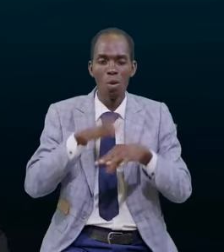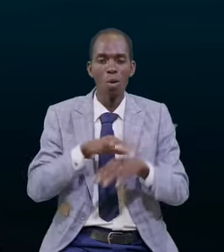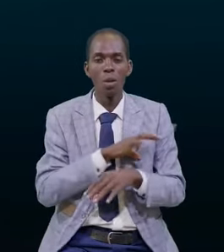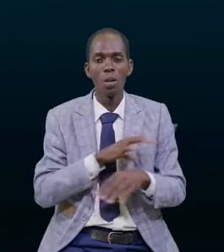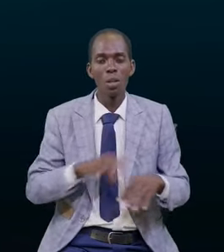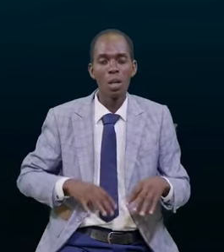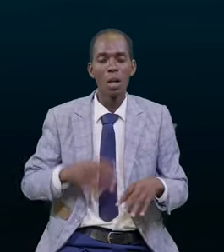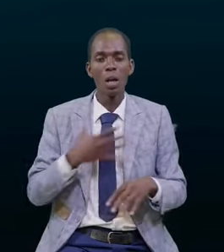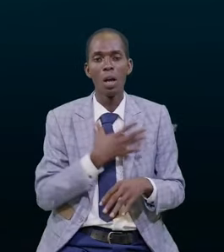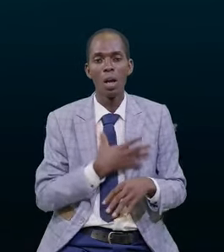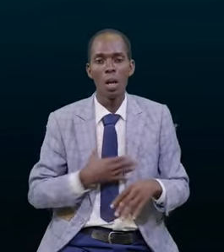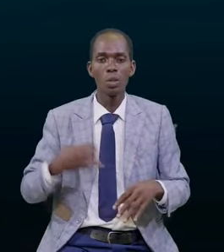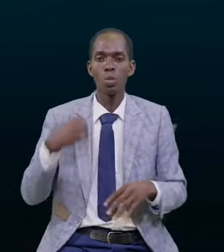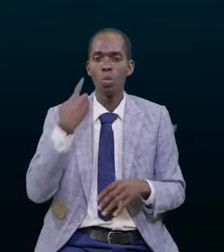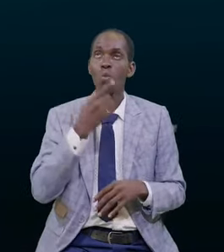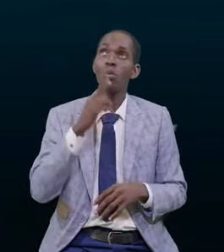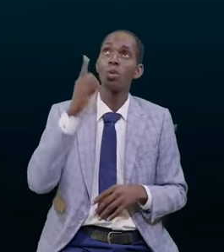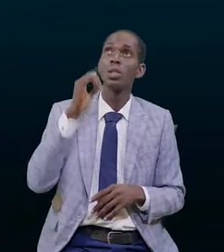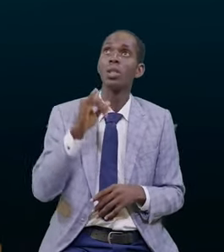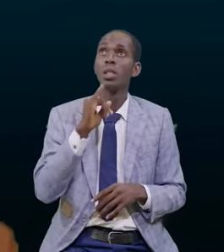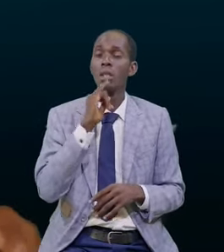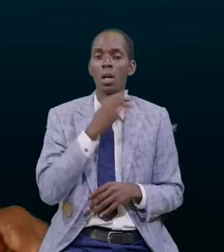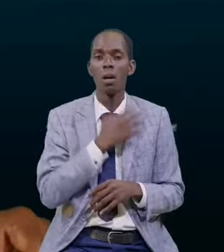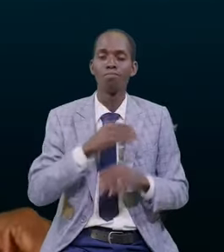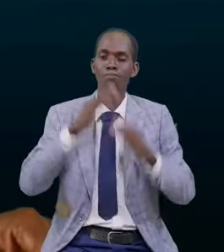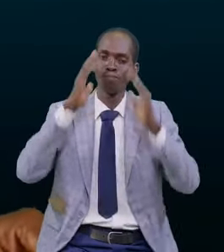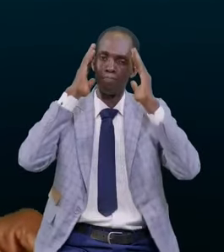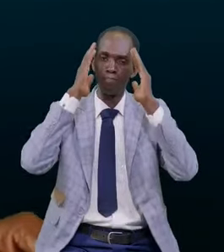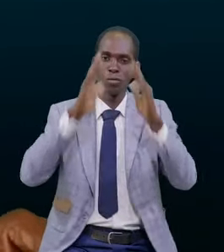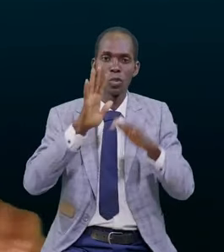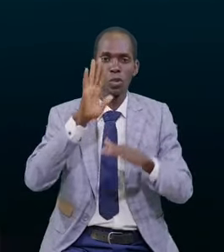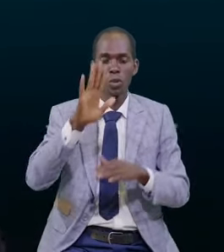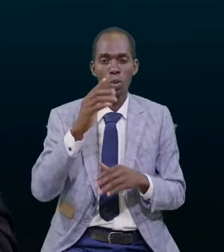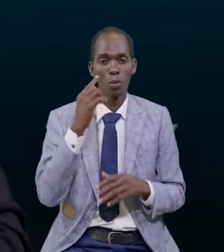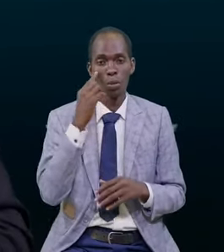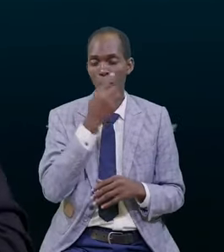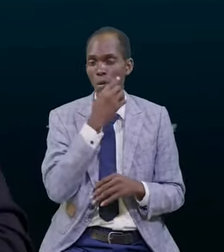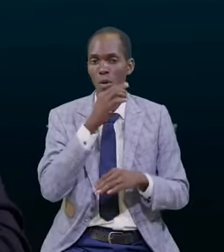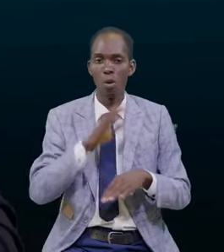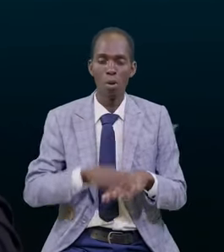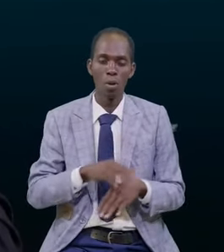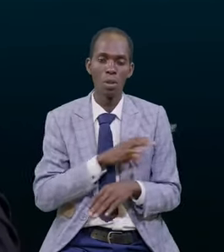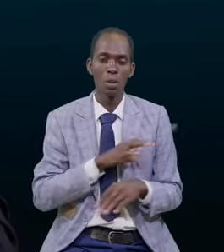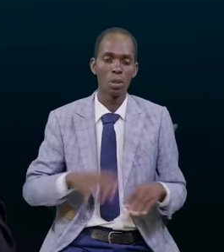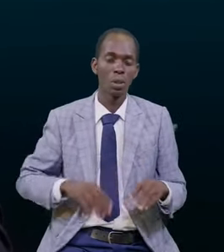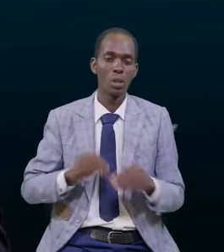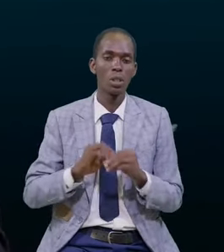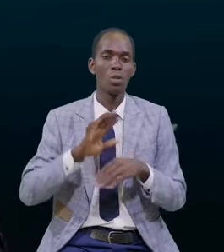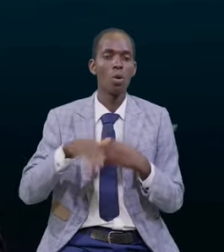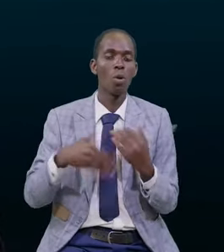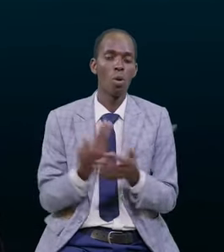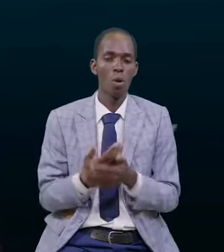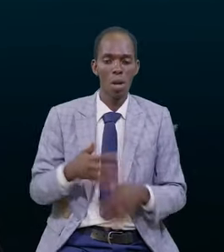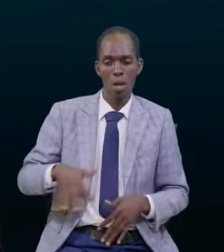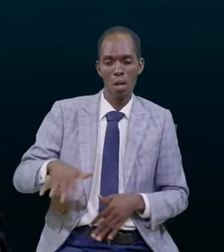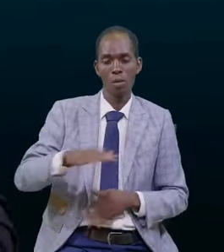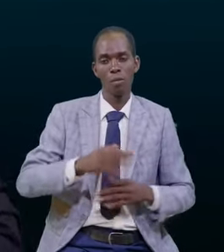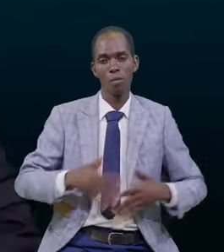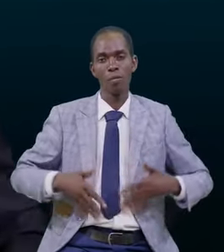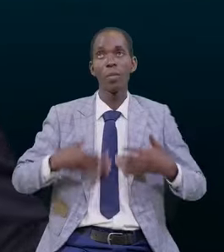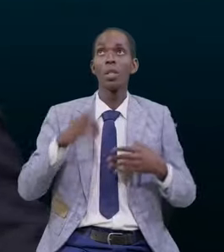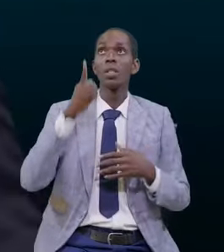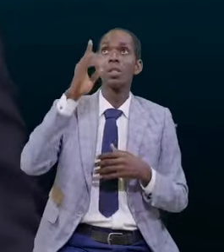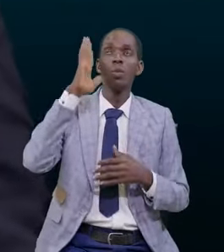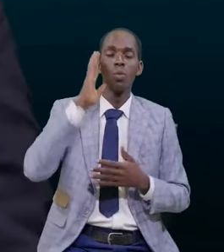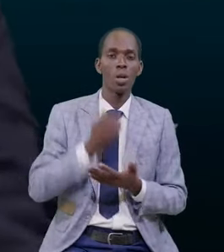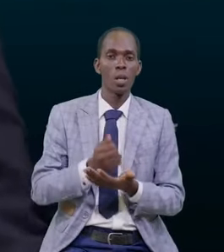eyes on him in All circumstance of Life the Lord himself will help us in Jesus name we quickly come to the